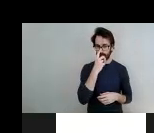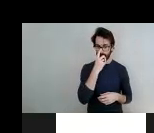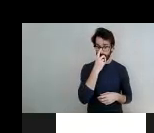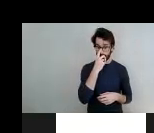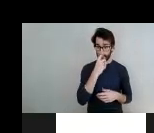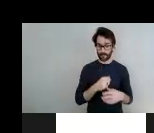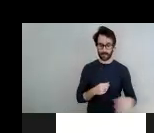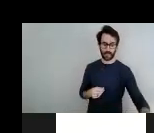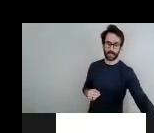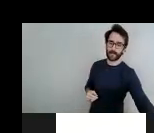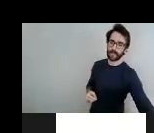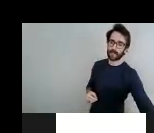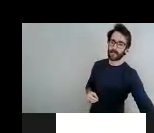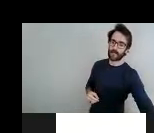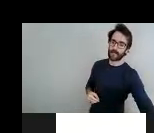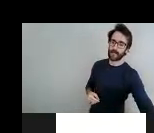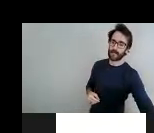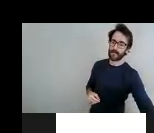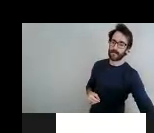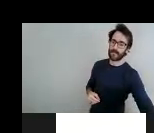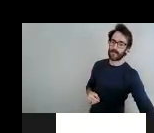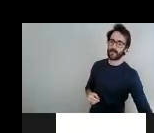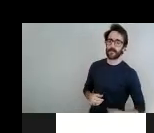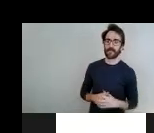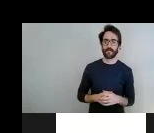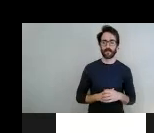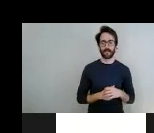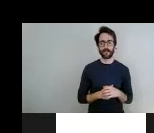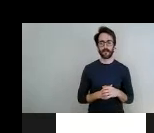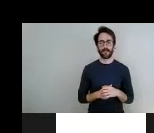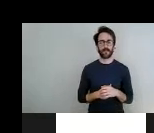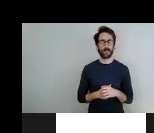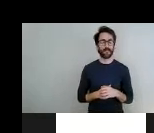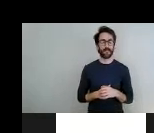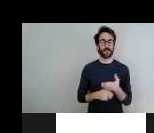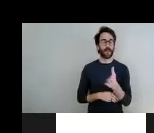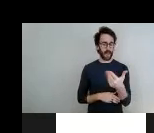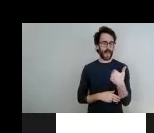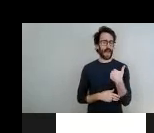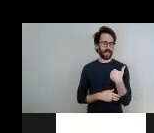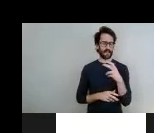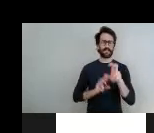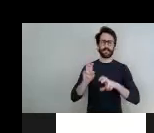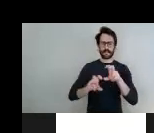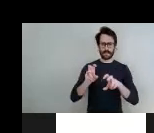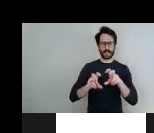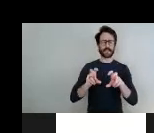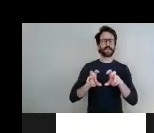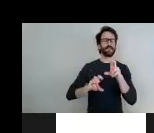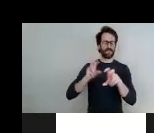Okay, so going into our top 10, I do have investment scams listed here, but I think Chris has covered them